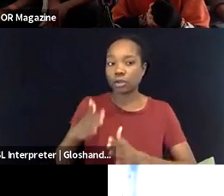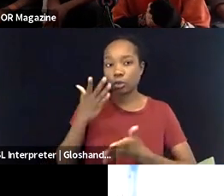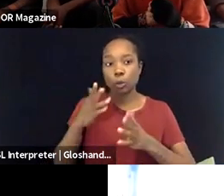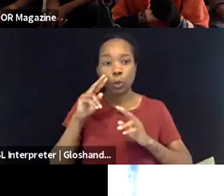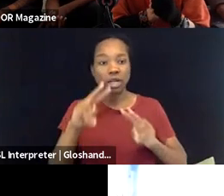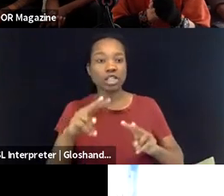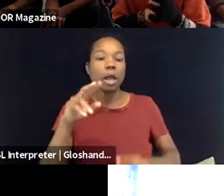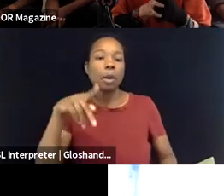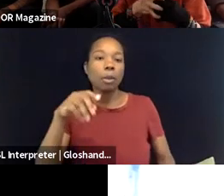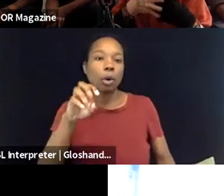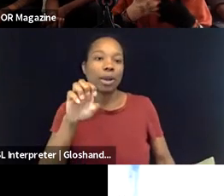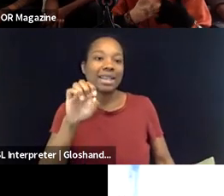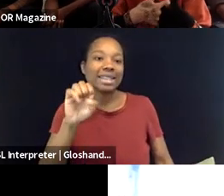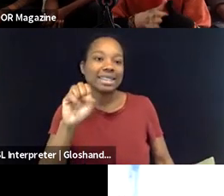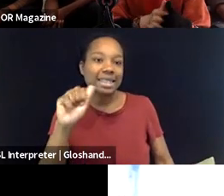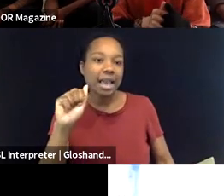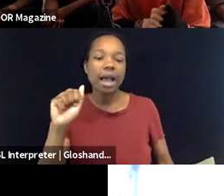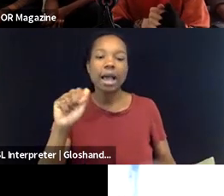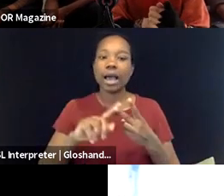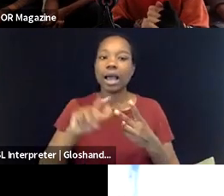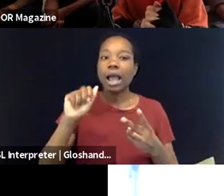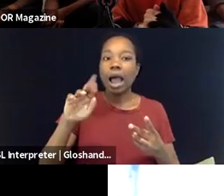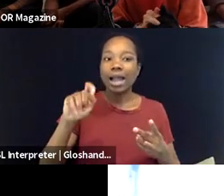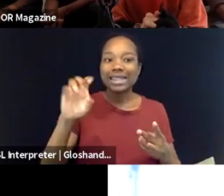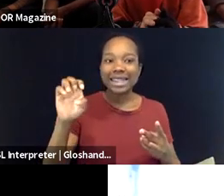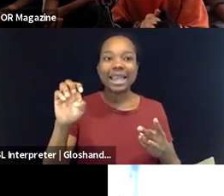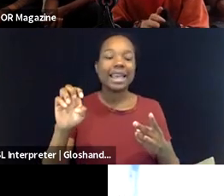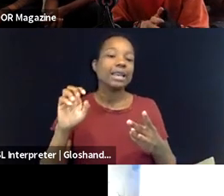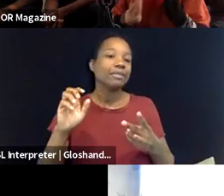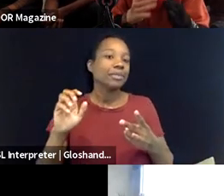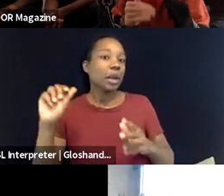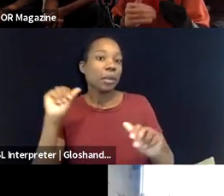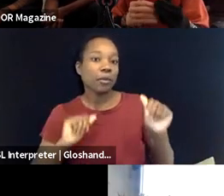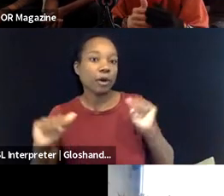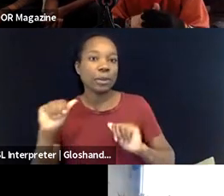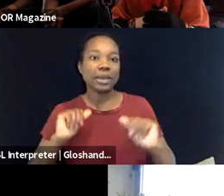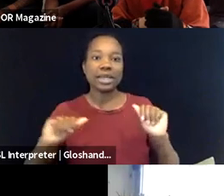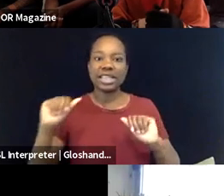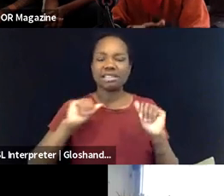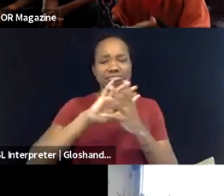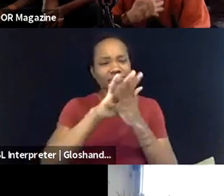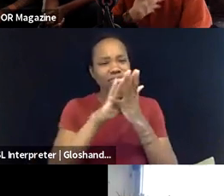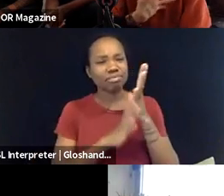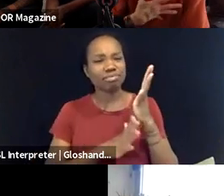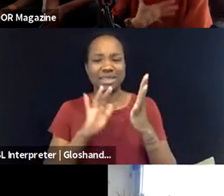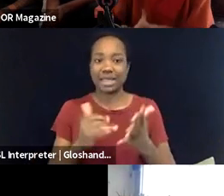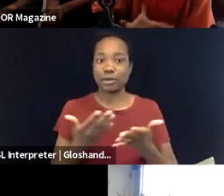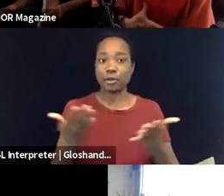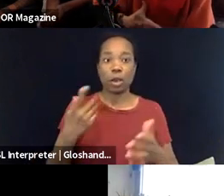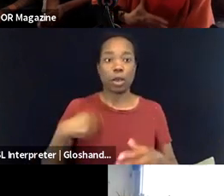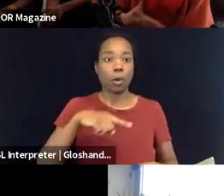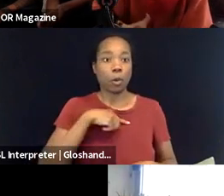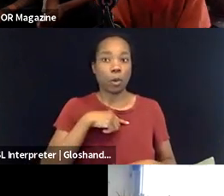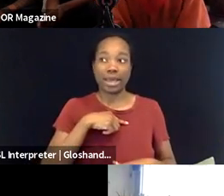poesía, arte, art and poetry, performance and theater, these are the things that actually have made